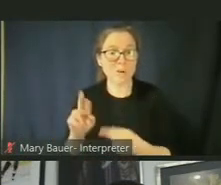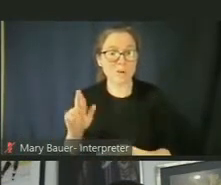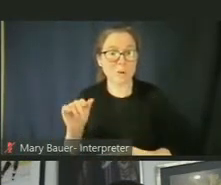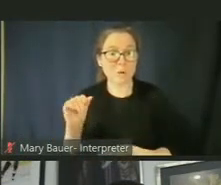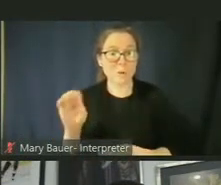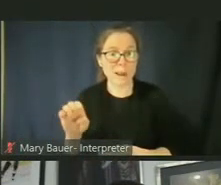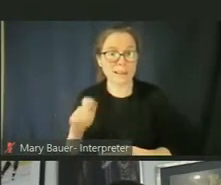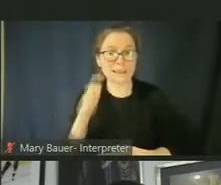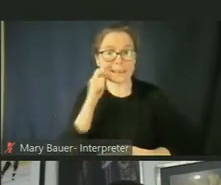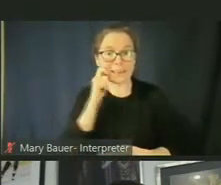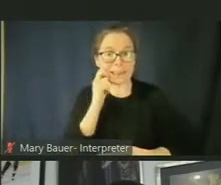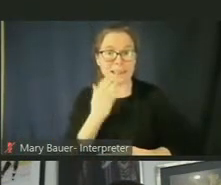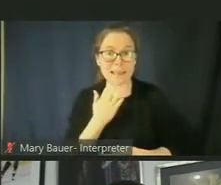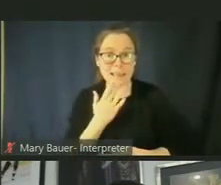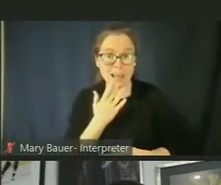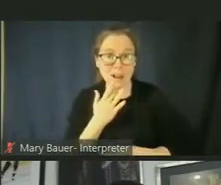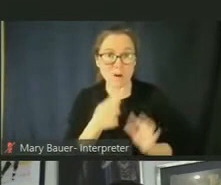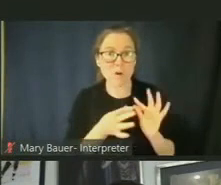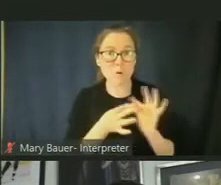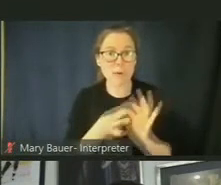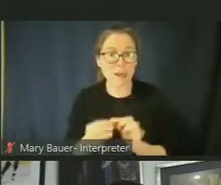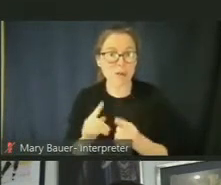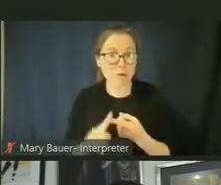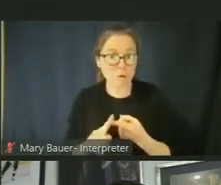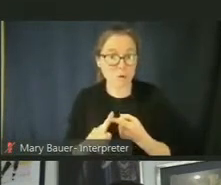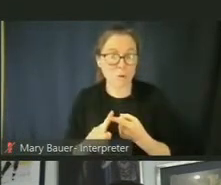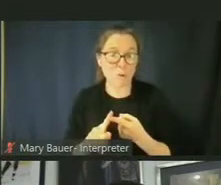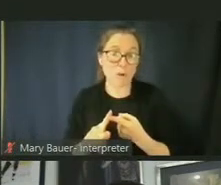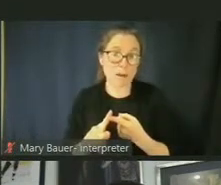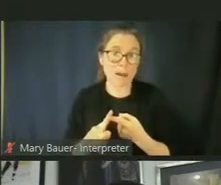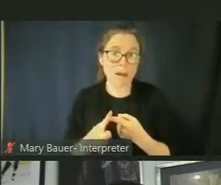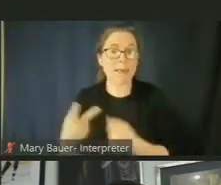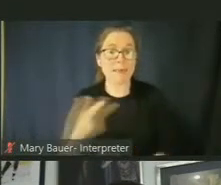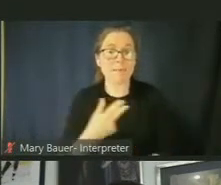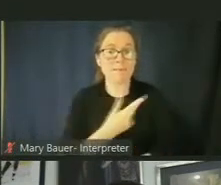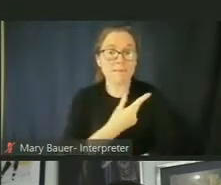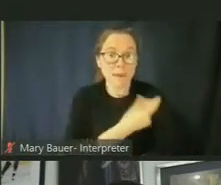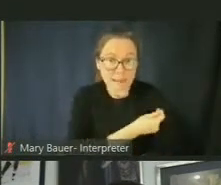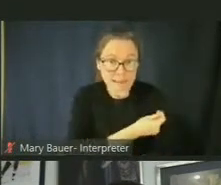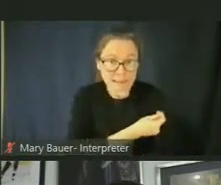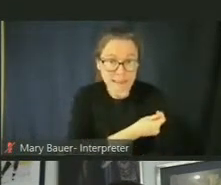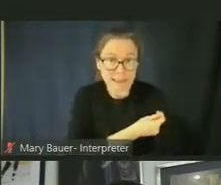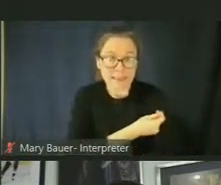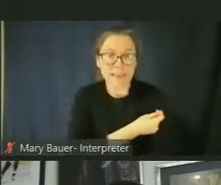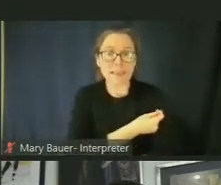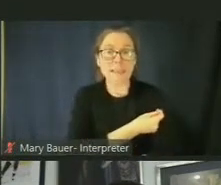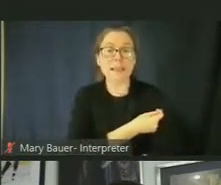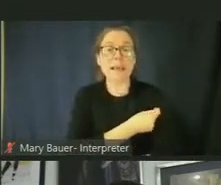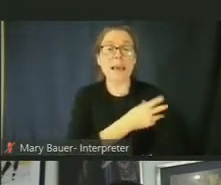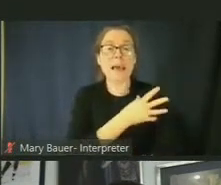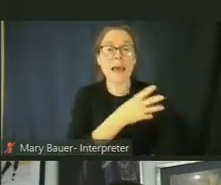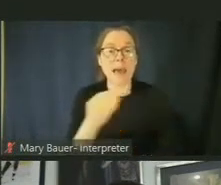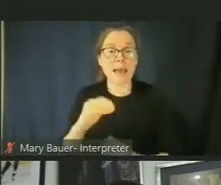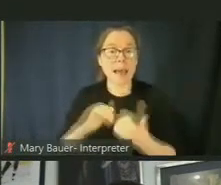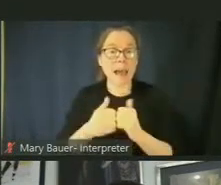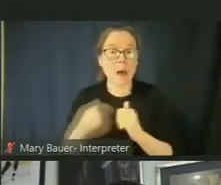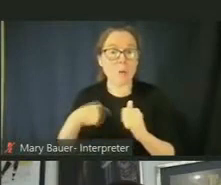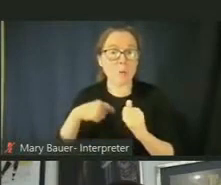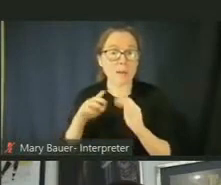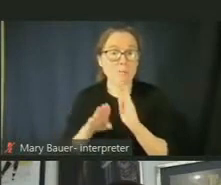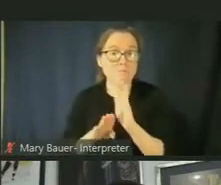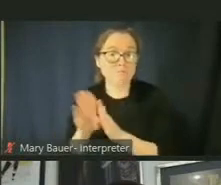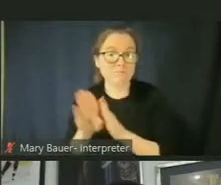ethnicity, not only in terms of our vaccine questions around the vaccine, but also about the development